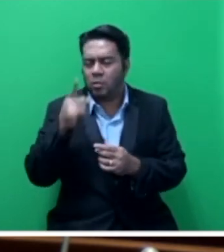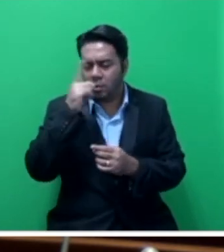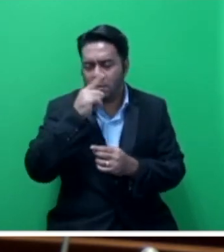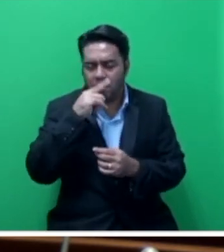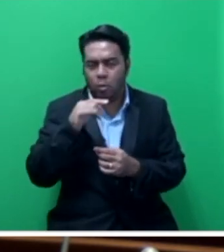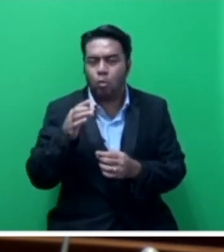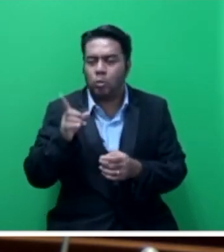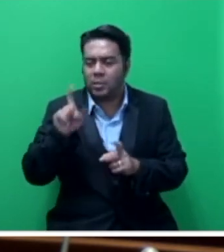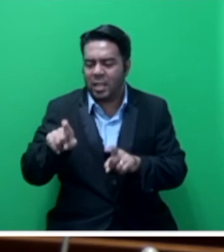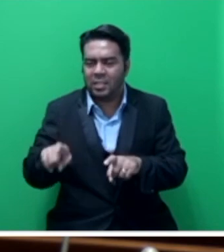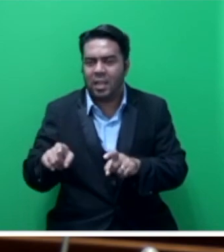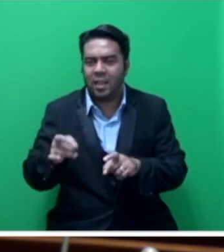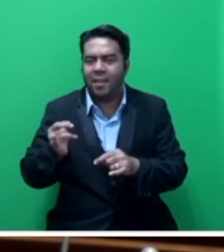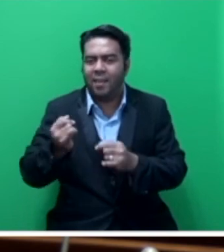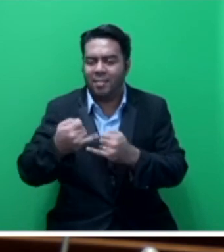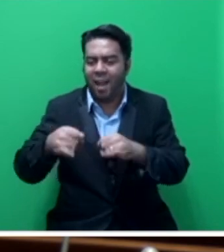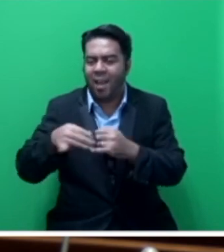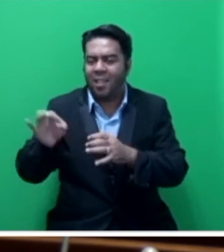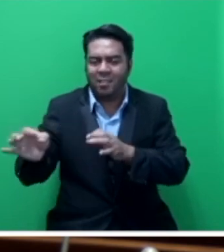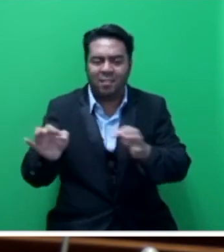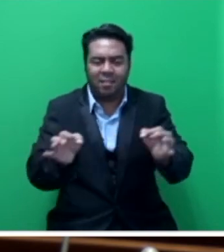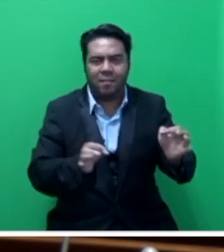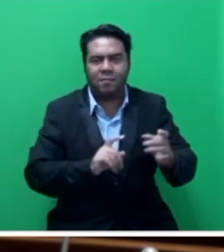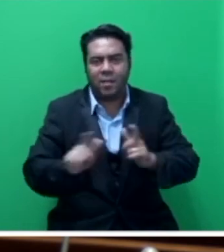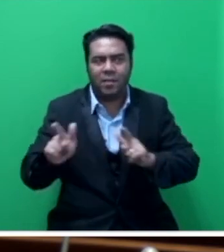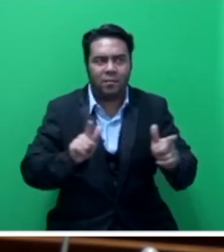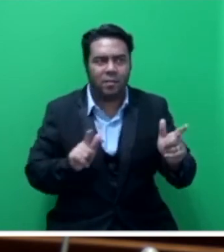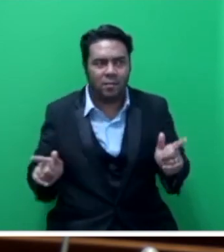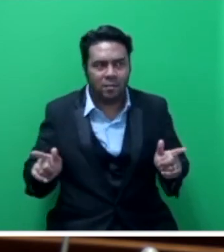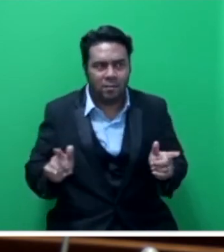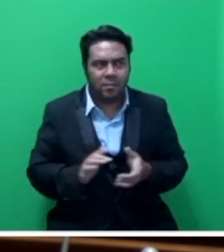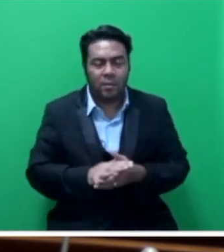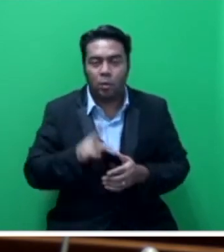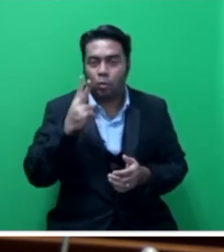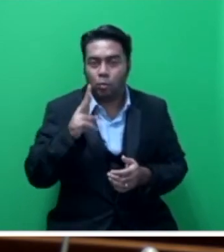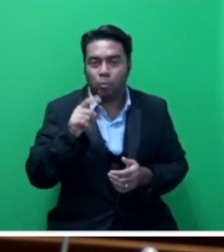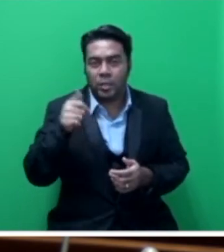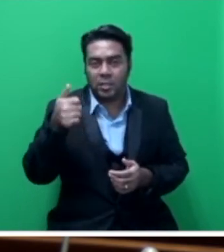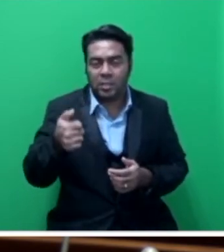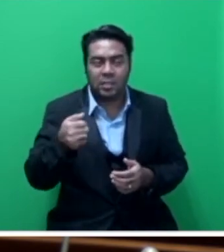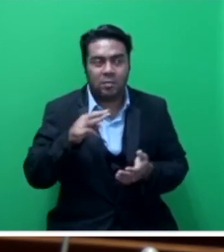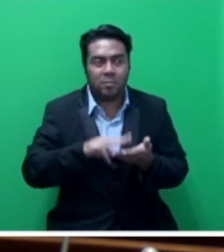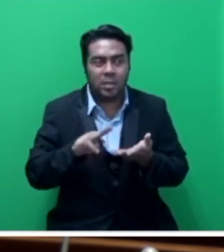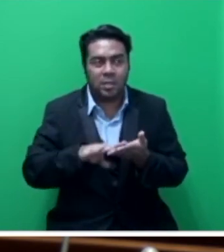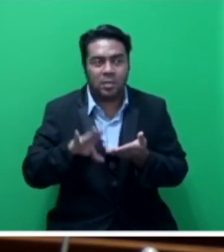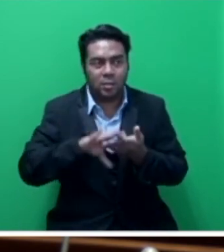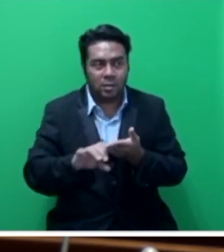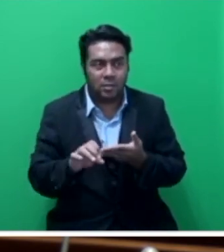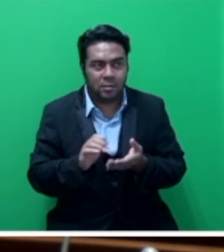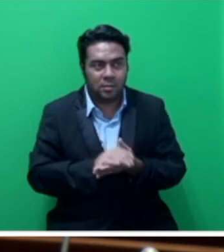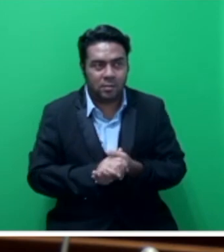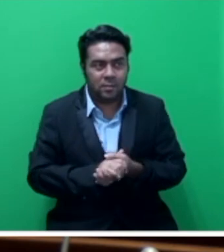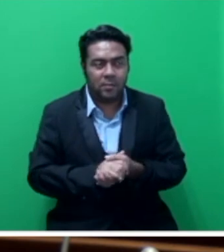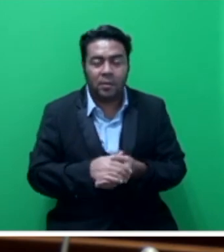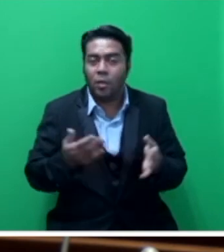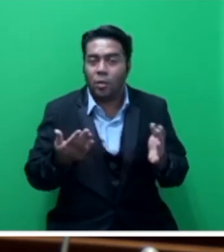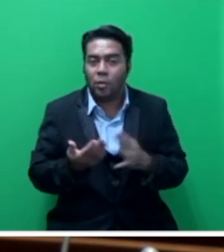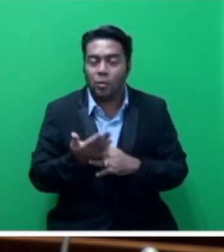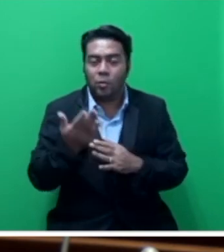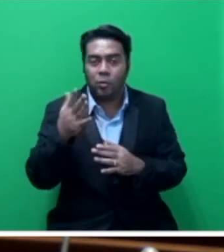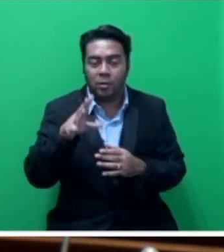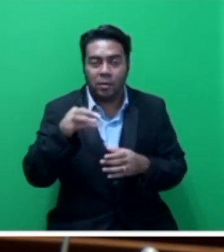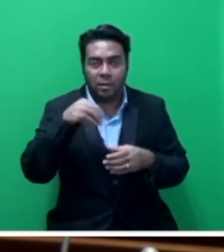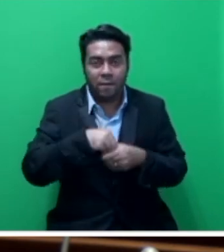region. Government, Mr. Speaker, sir, has invested $2.6 million towards this scheme this year. And through the efforts and commitment of the